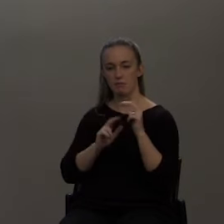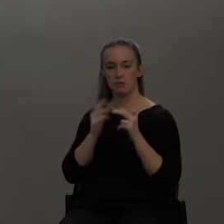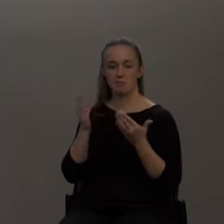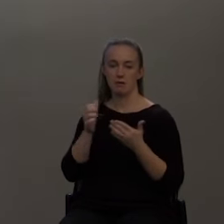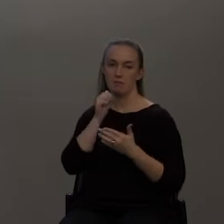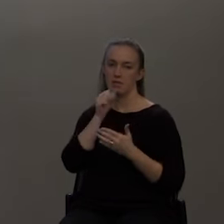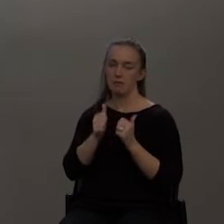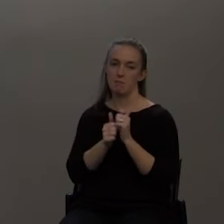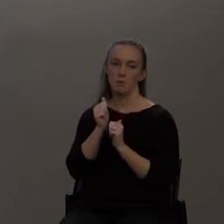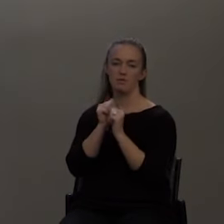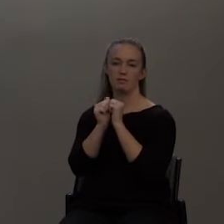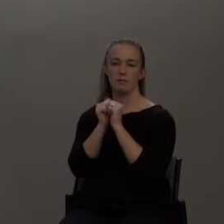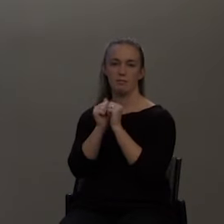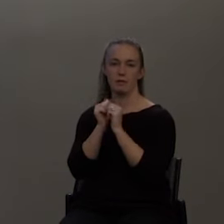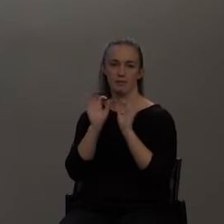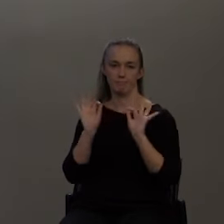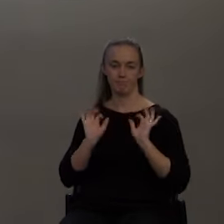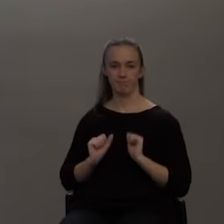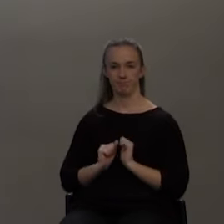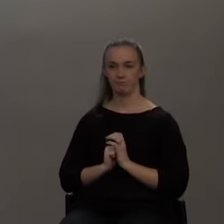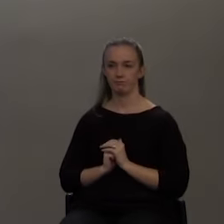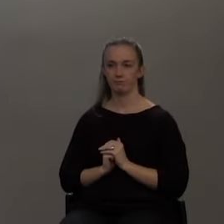be the most competitive.